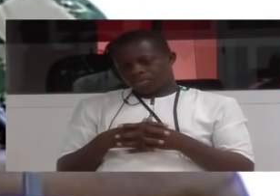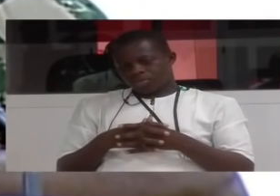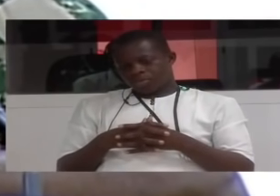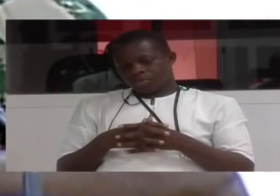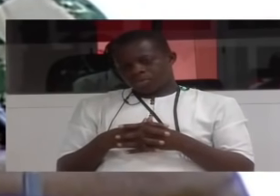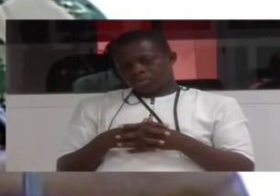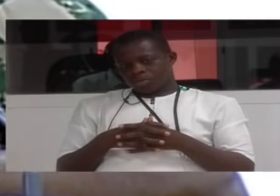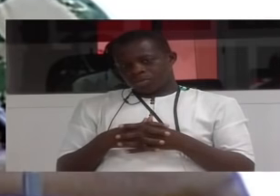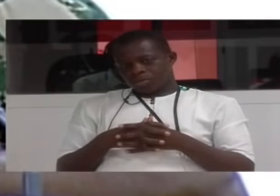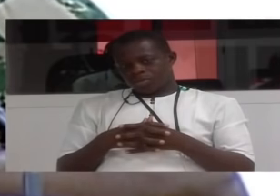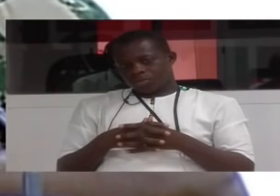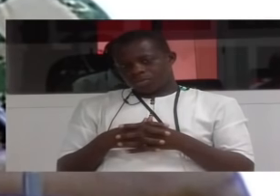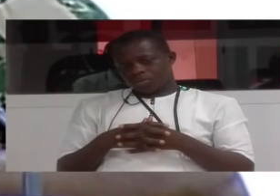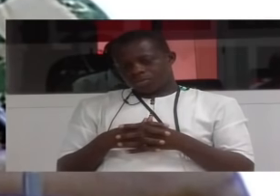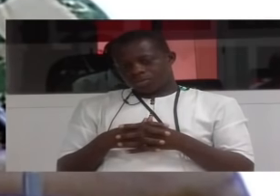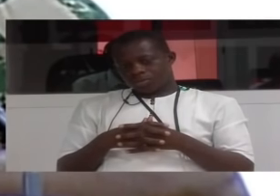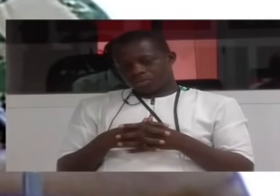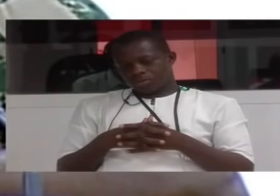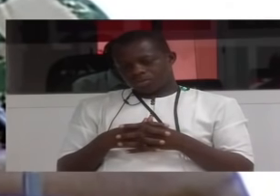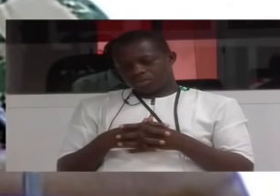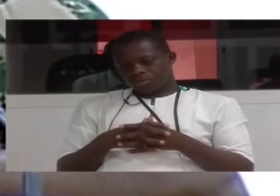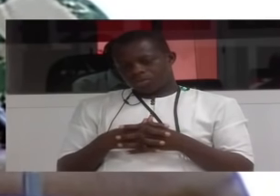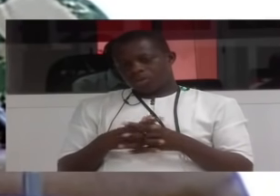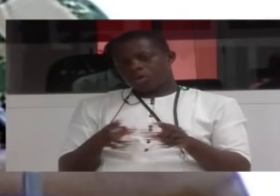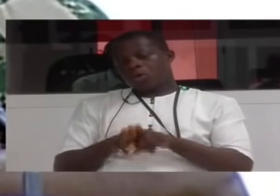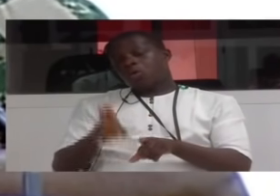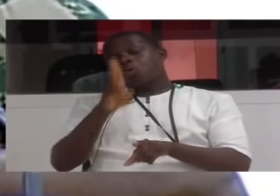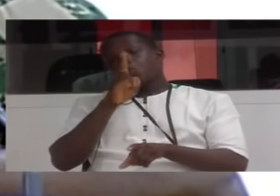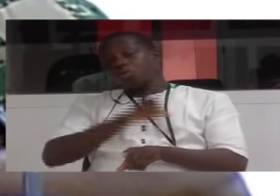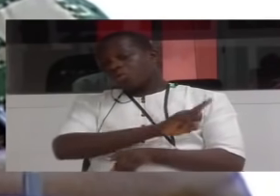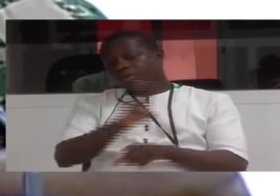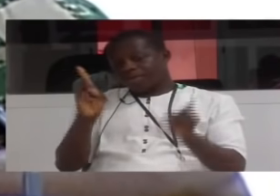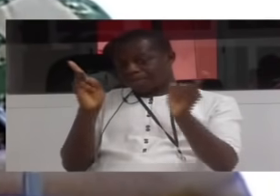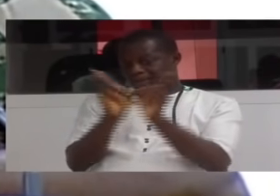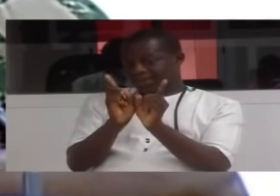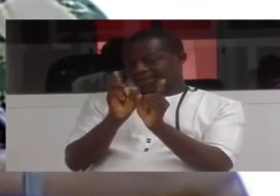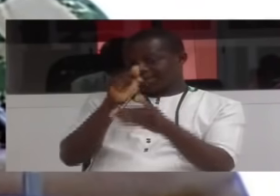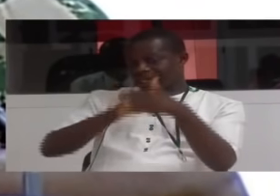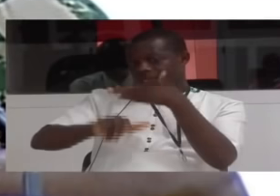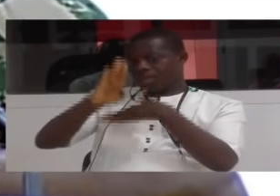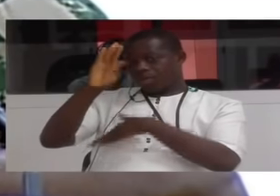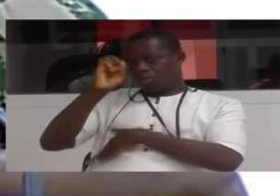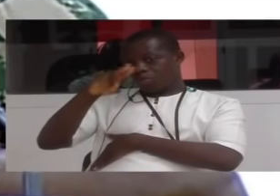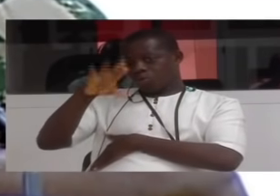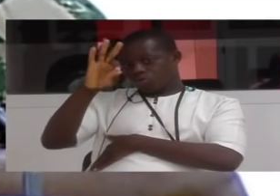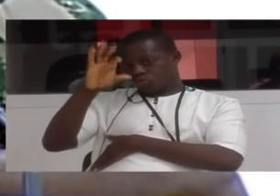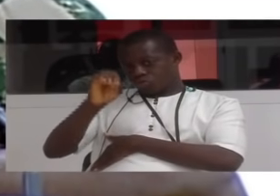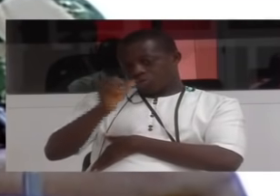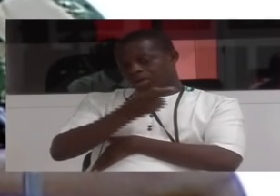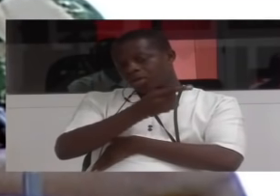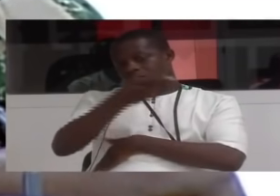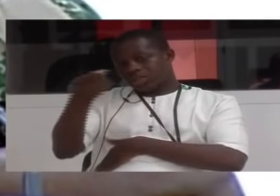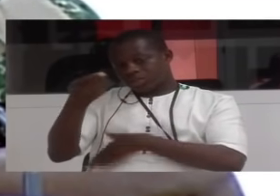xam nga dara ci seen bir seen xibar ñi tassé won ci Bonto ñi ñop ay nit lañ ñu nga xamne